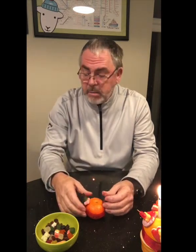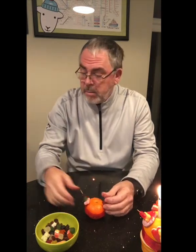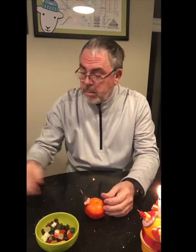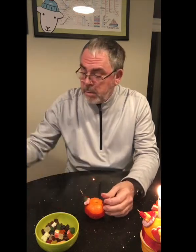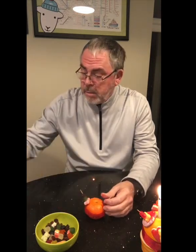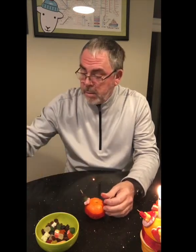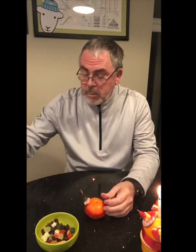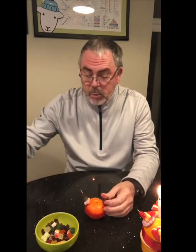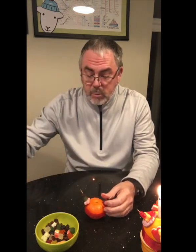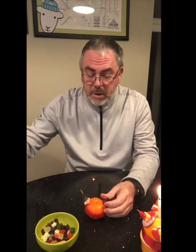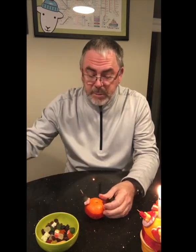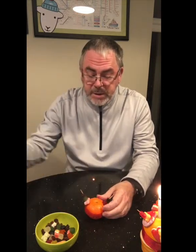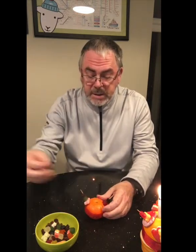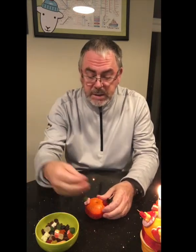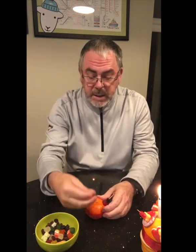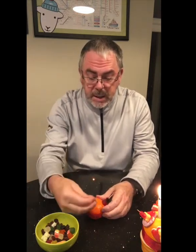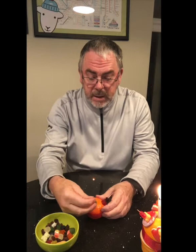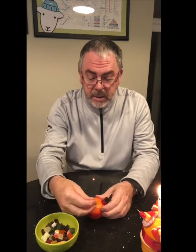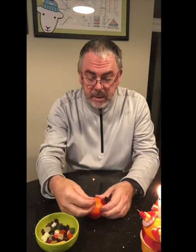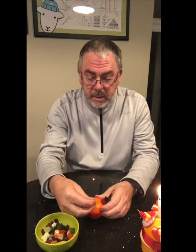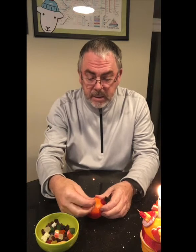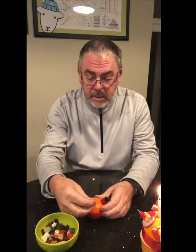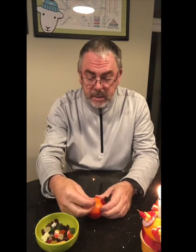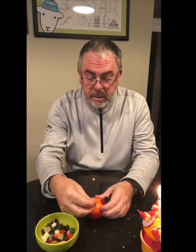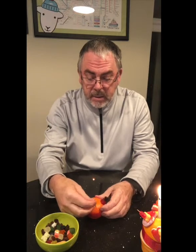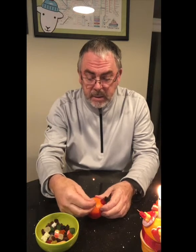earth, all represented here